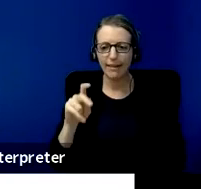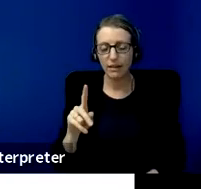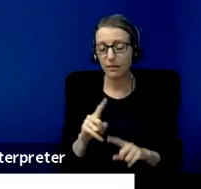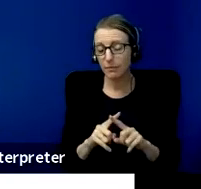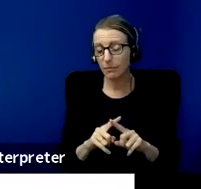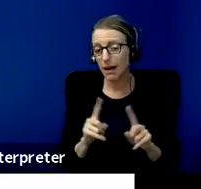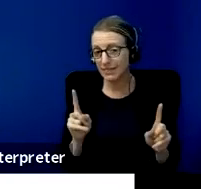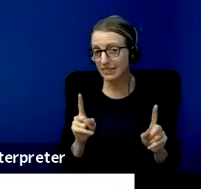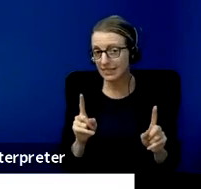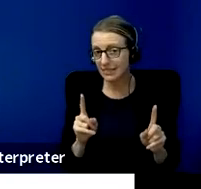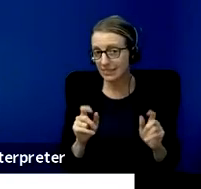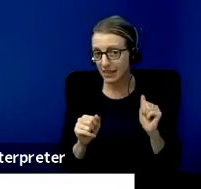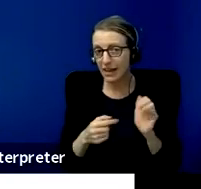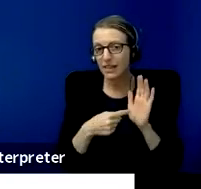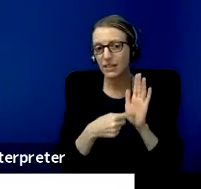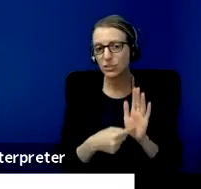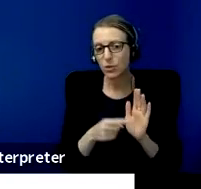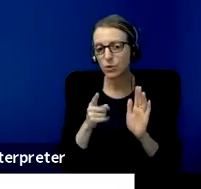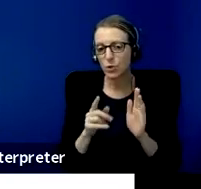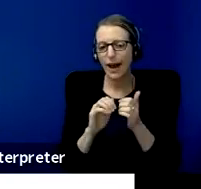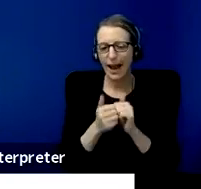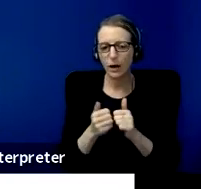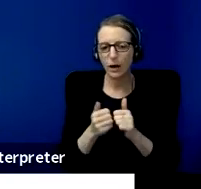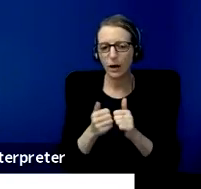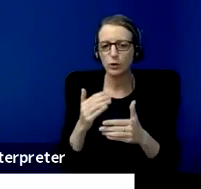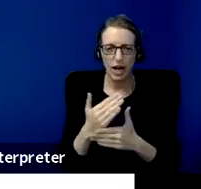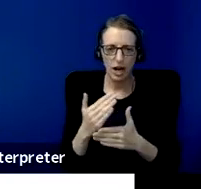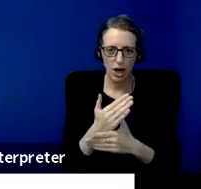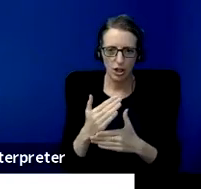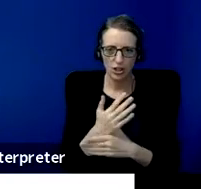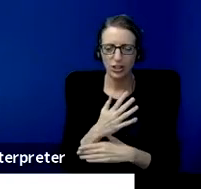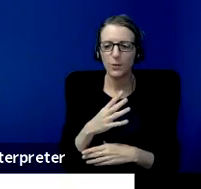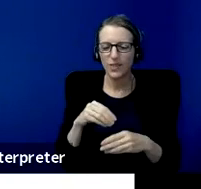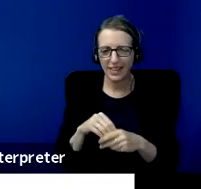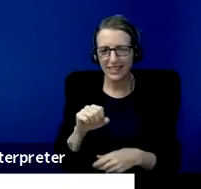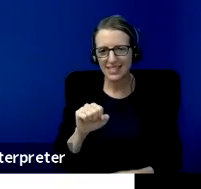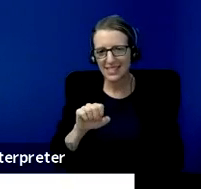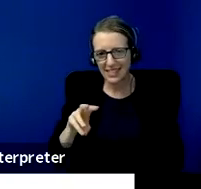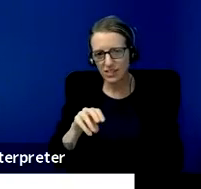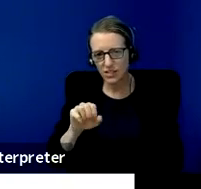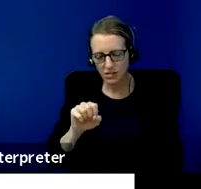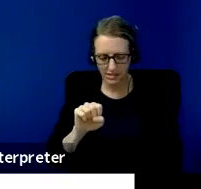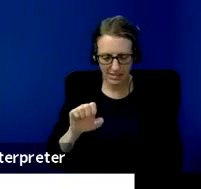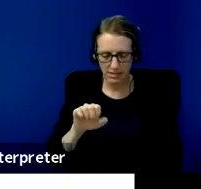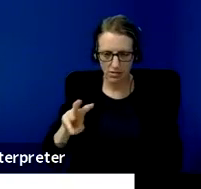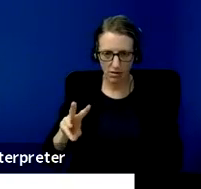thing they do is they show you how to share them in Seesaw, which means how to use them for your